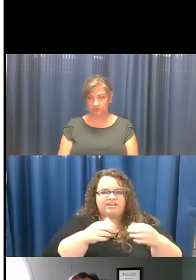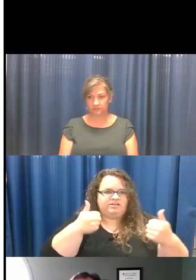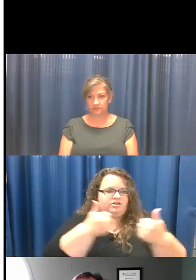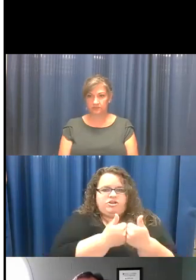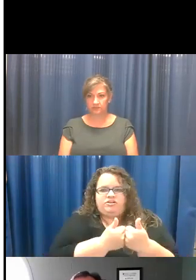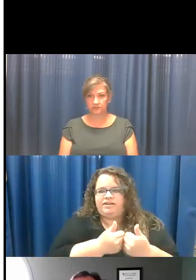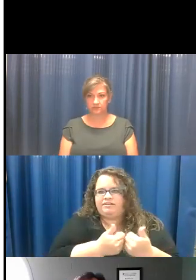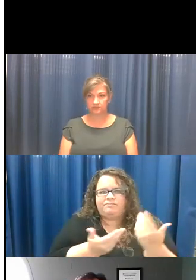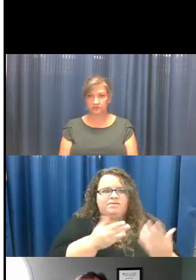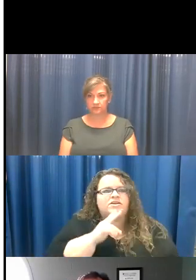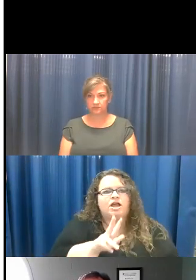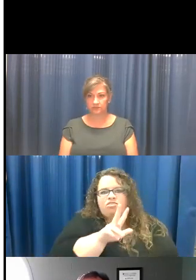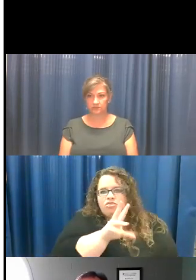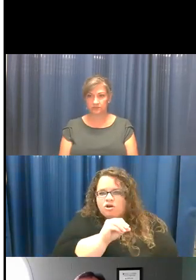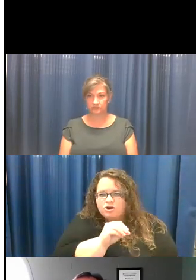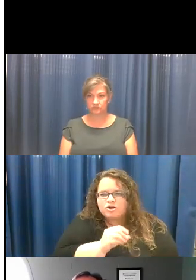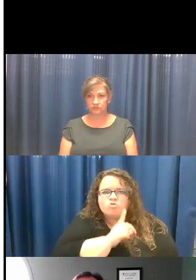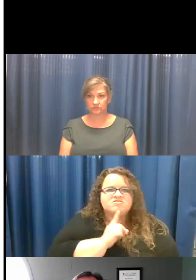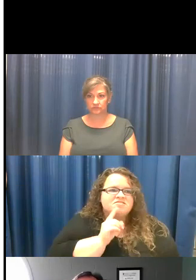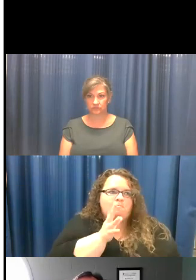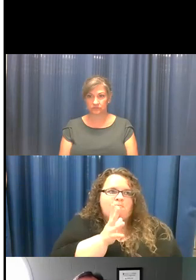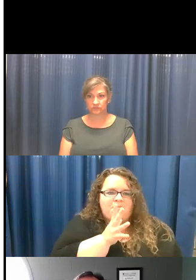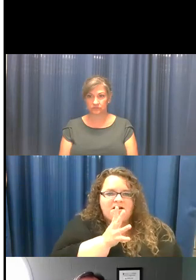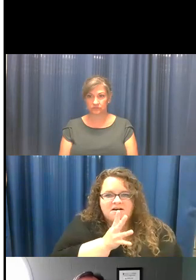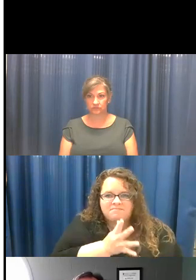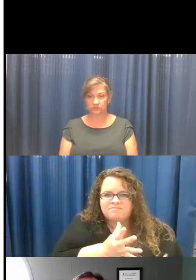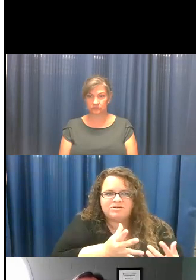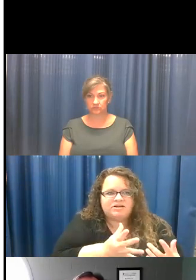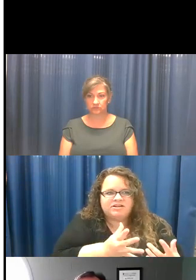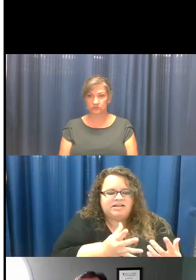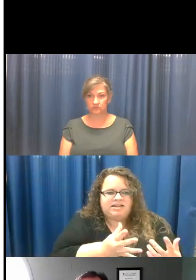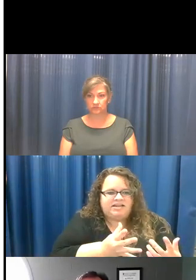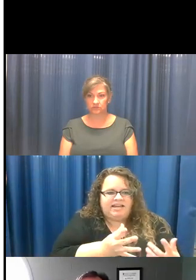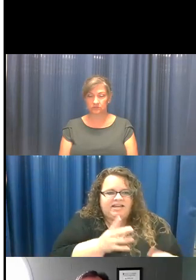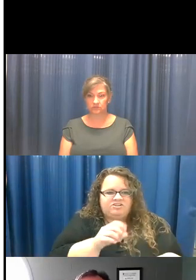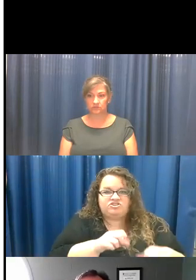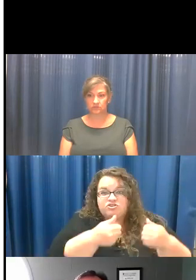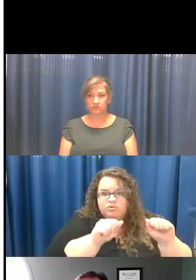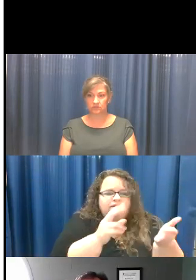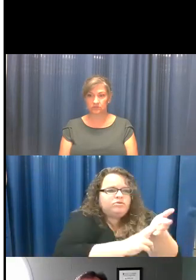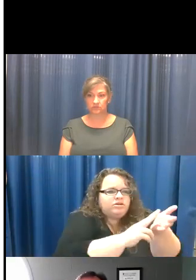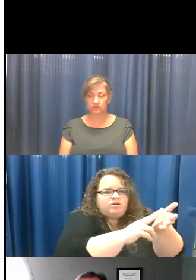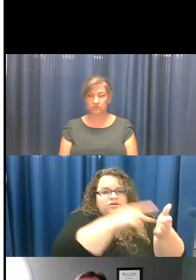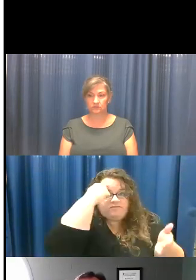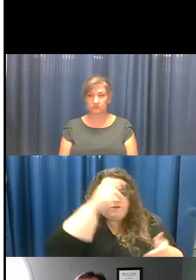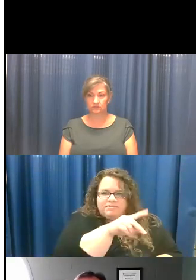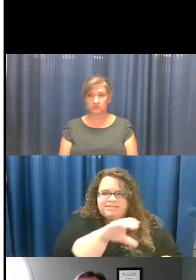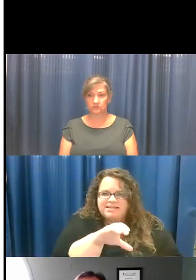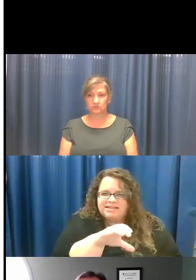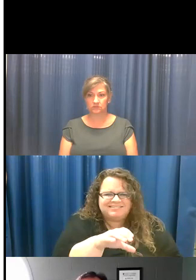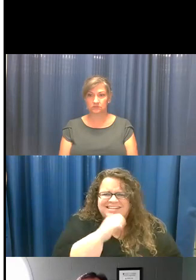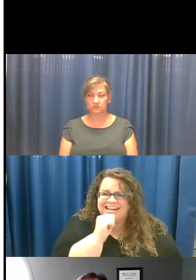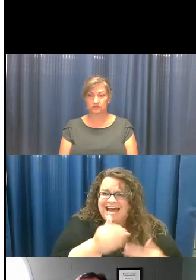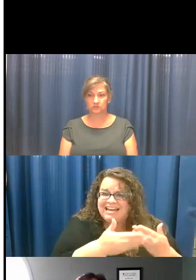single mom who's working full-time, trying to register and become a student at Pikes Peak. It's not easy. It